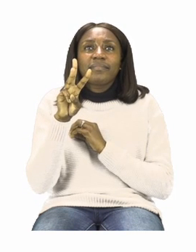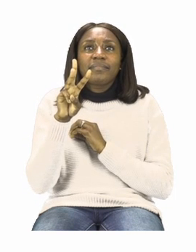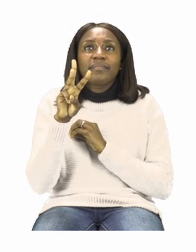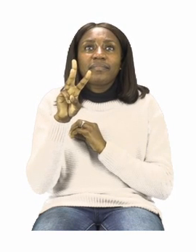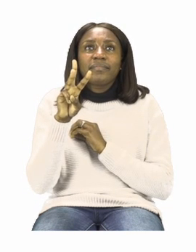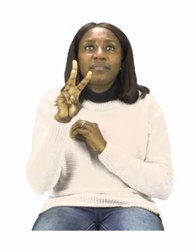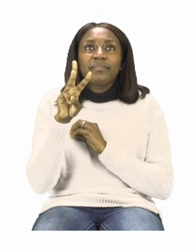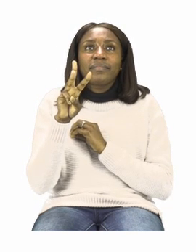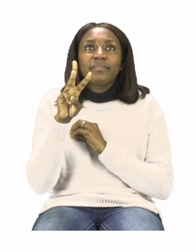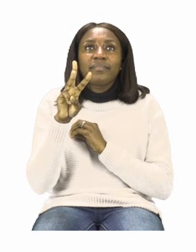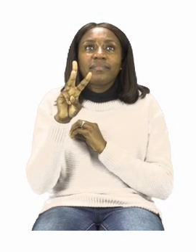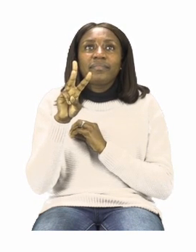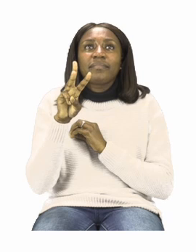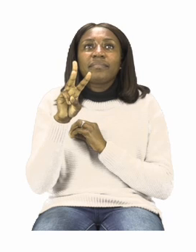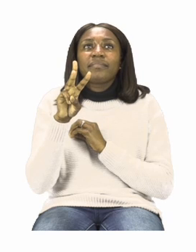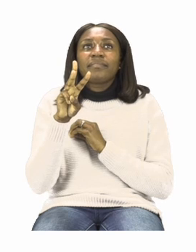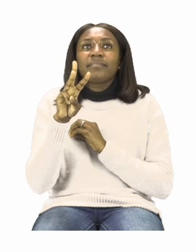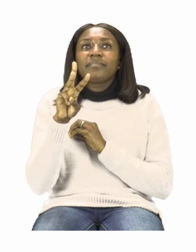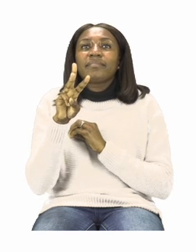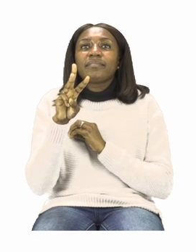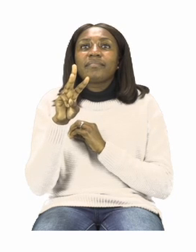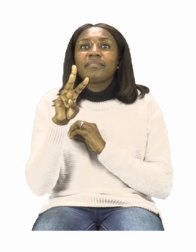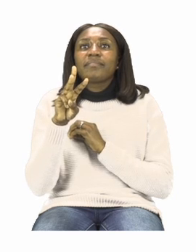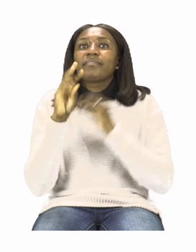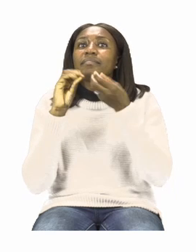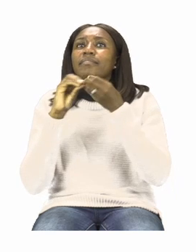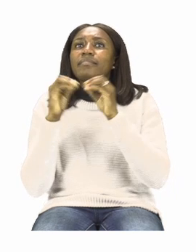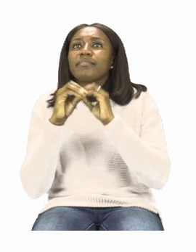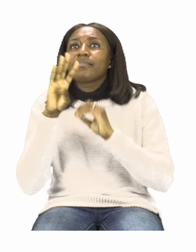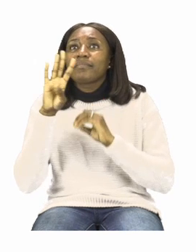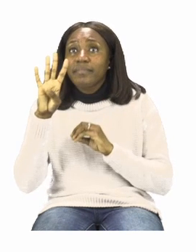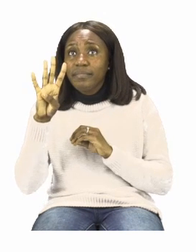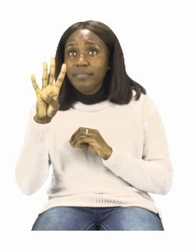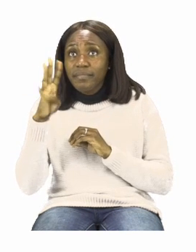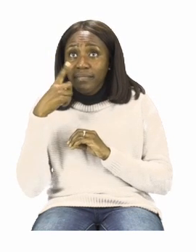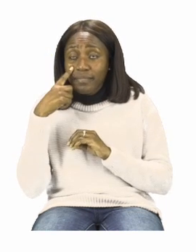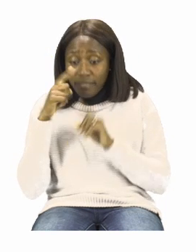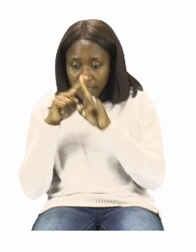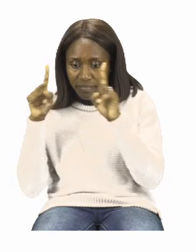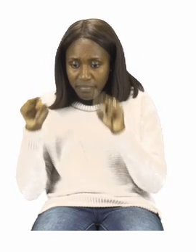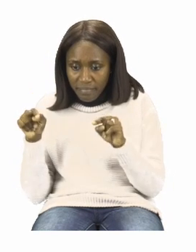And then you look at picture number 4.